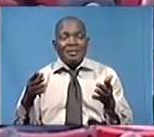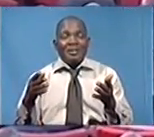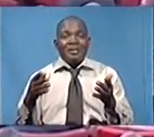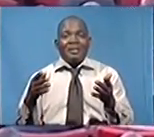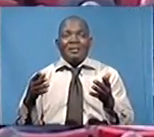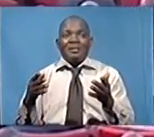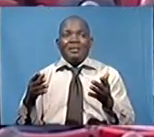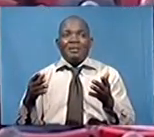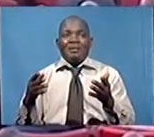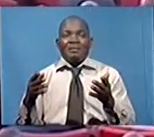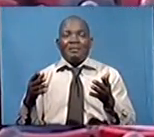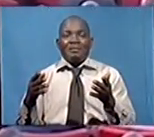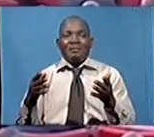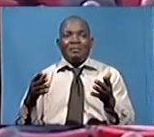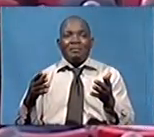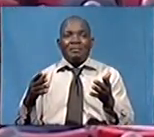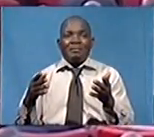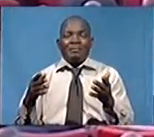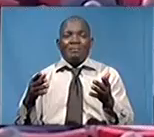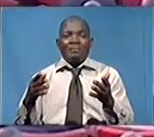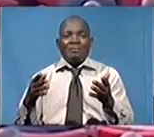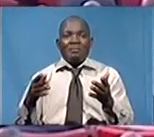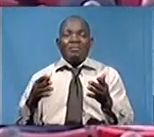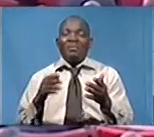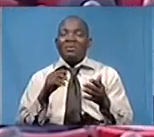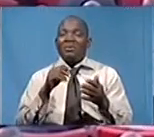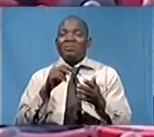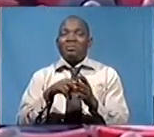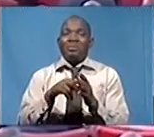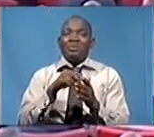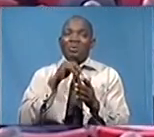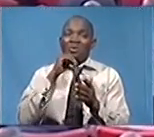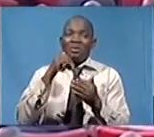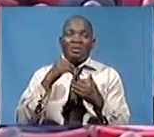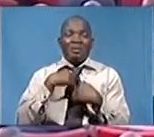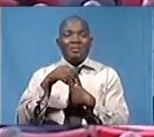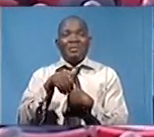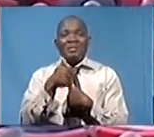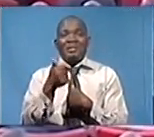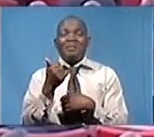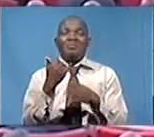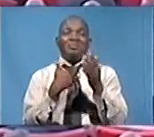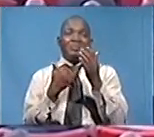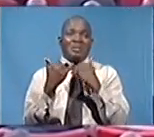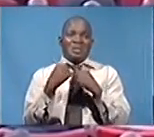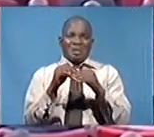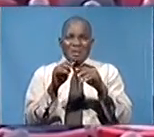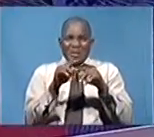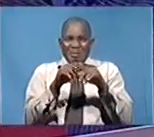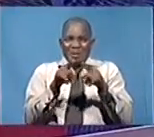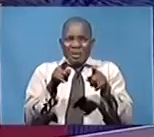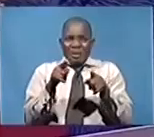doesn't, you know, have any besetting consequence. Now, looking